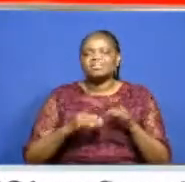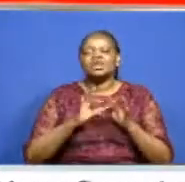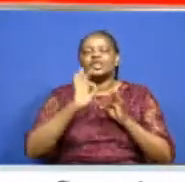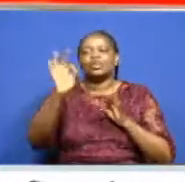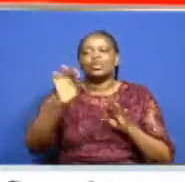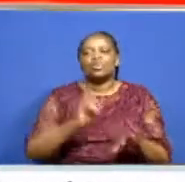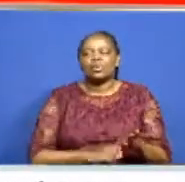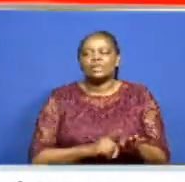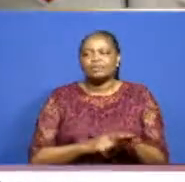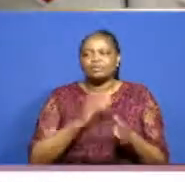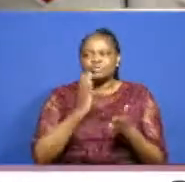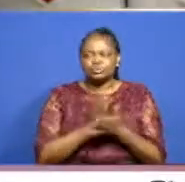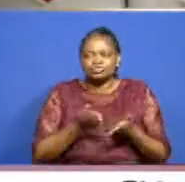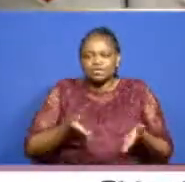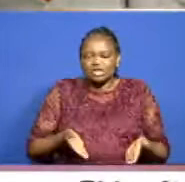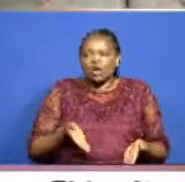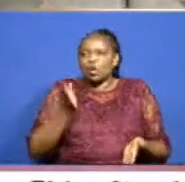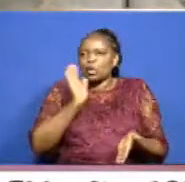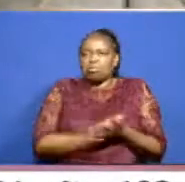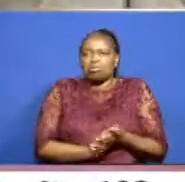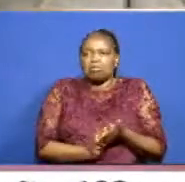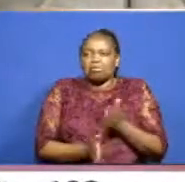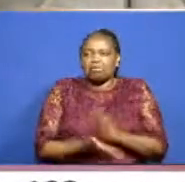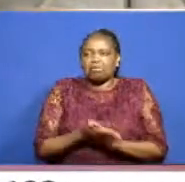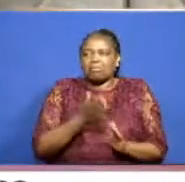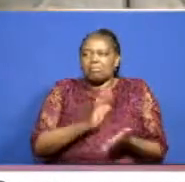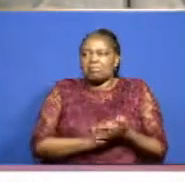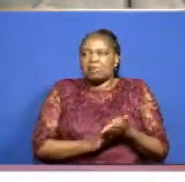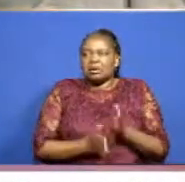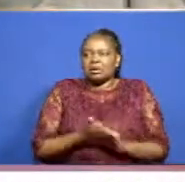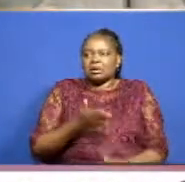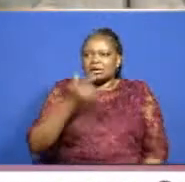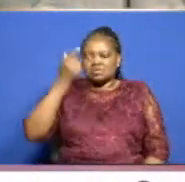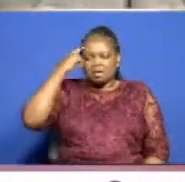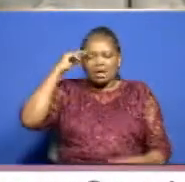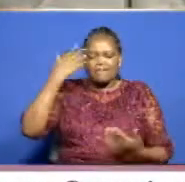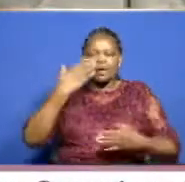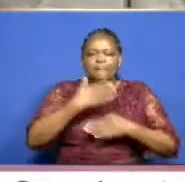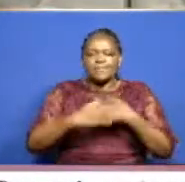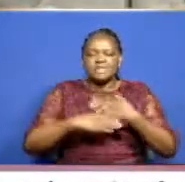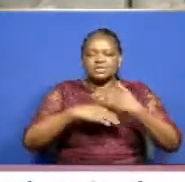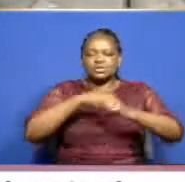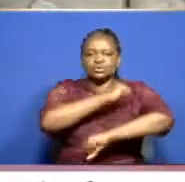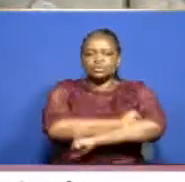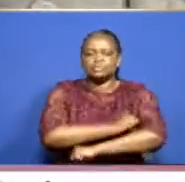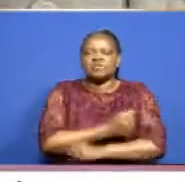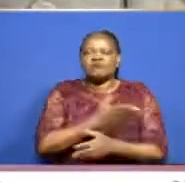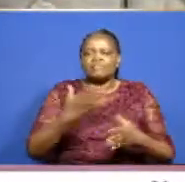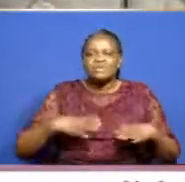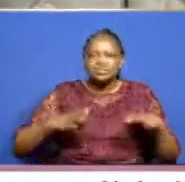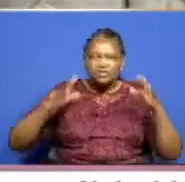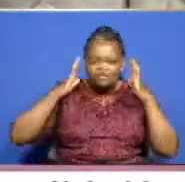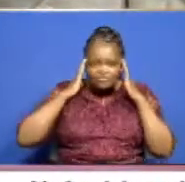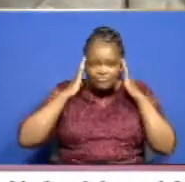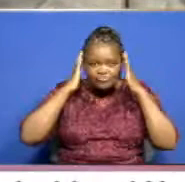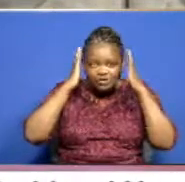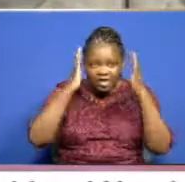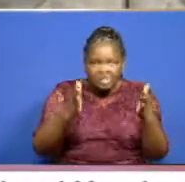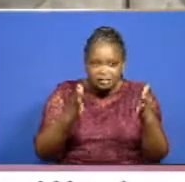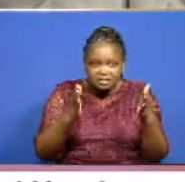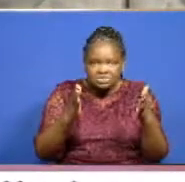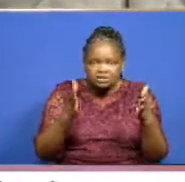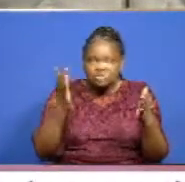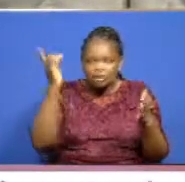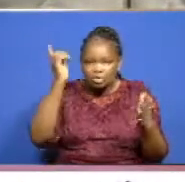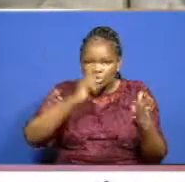talk currently, nobody is thinking about building schools. Everybody is focused on what Professor Magoa